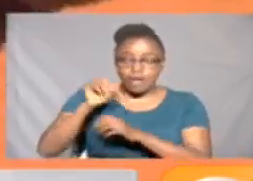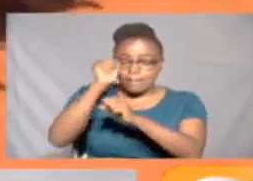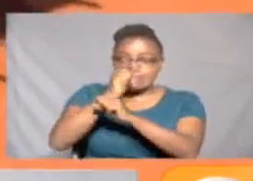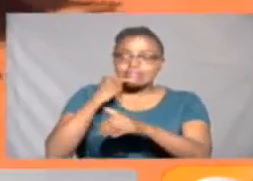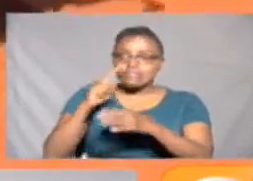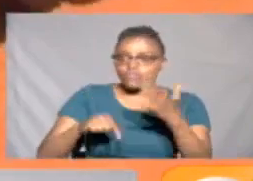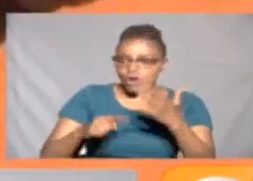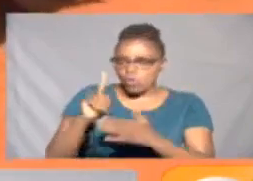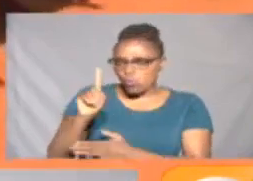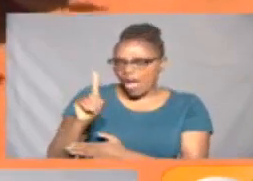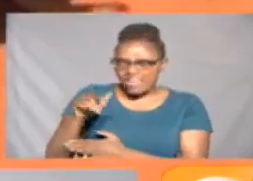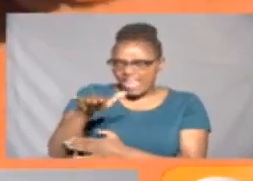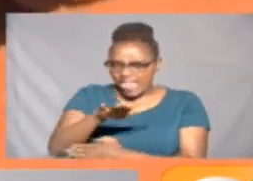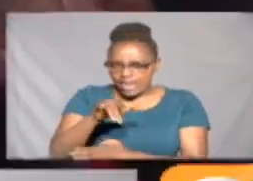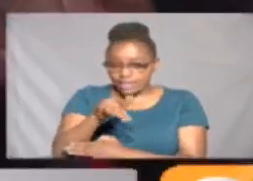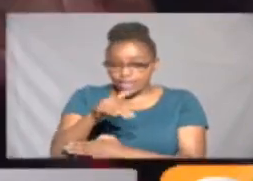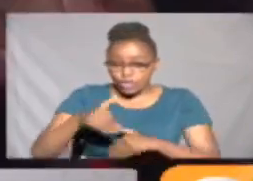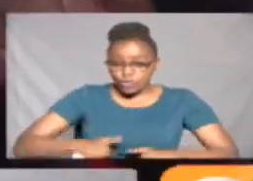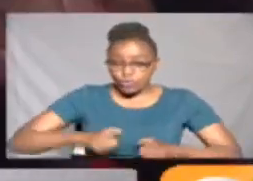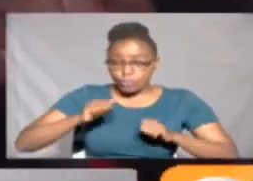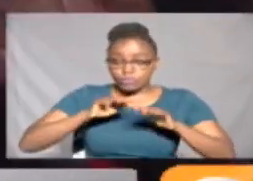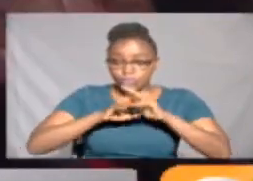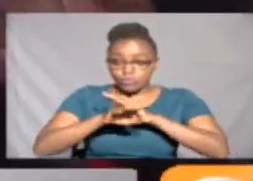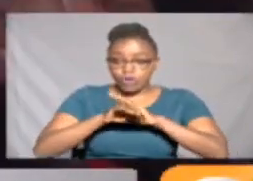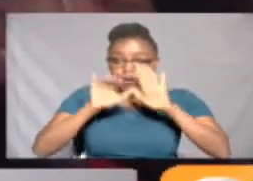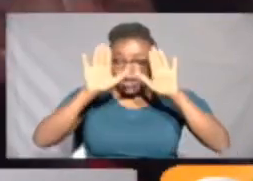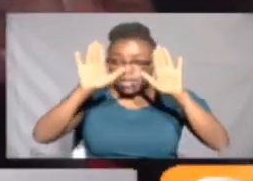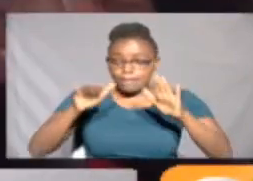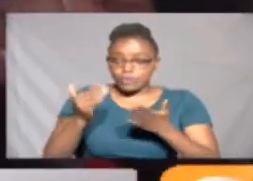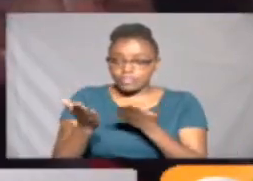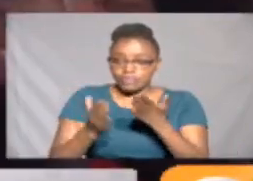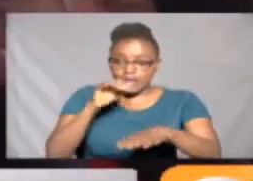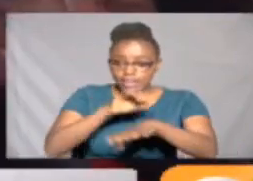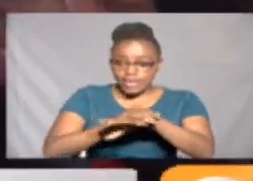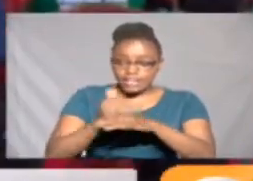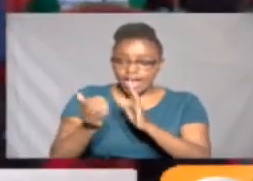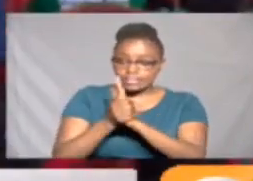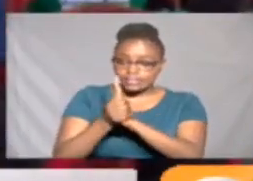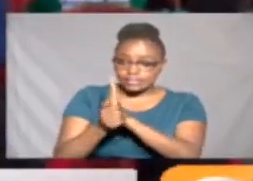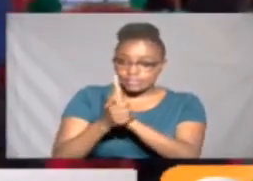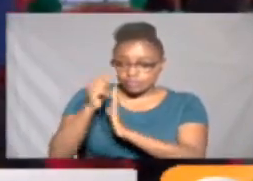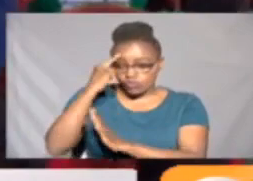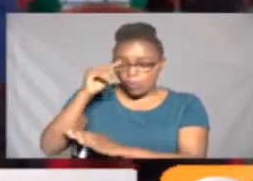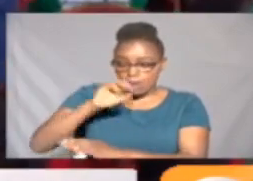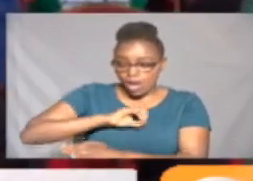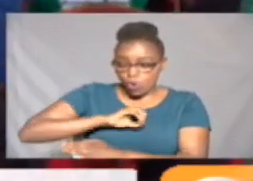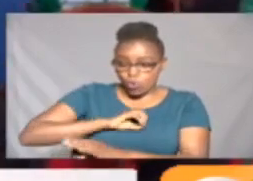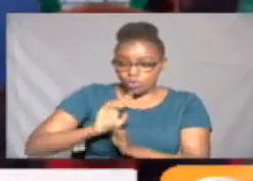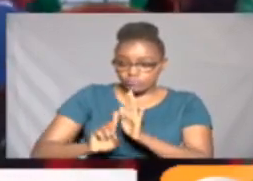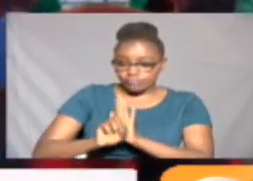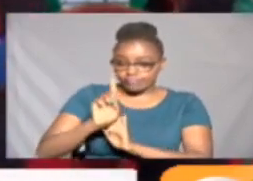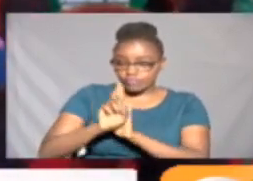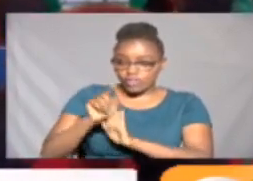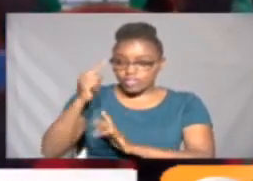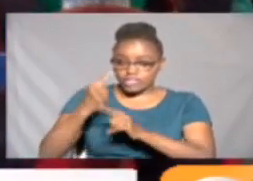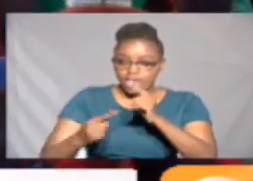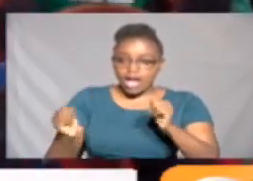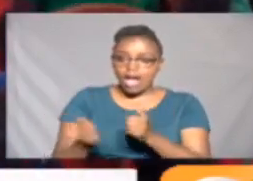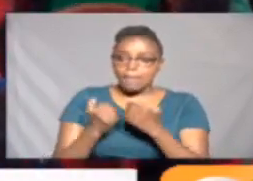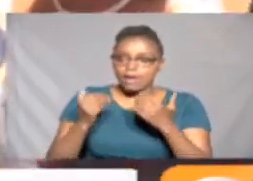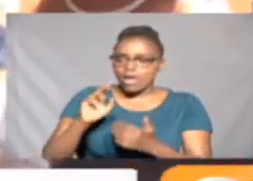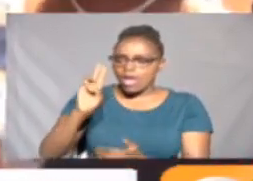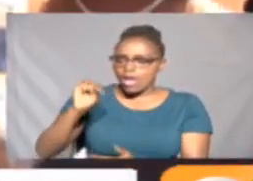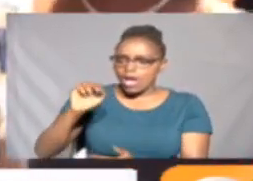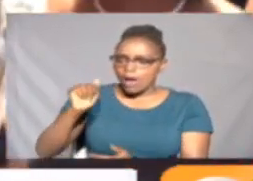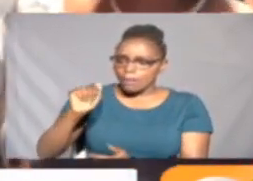act as one-stop shops where youth can access key services as well as acquire skills for their personal development. This year's celebration was held in